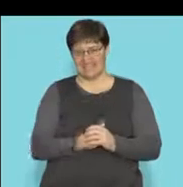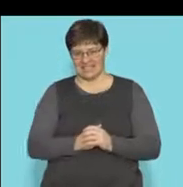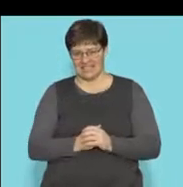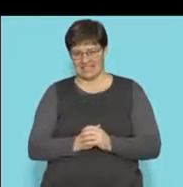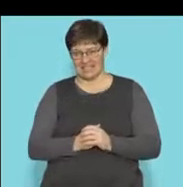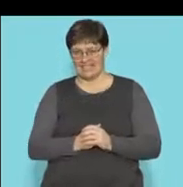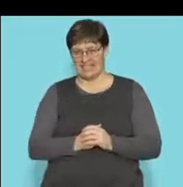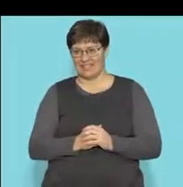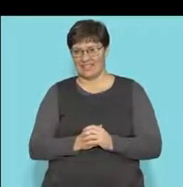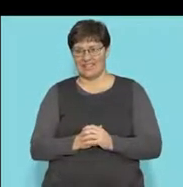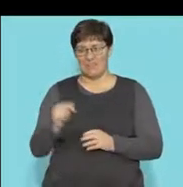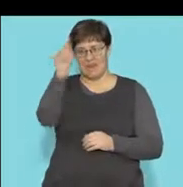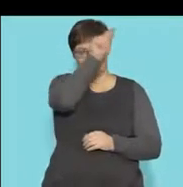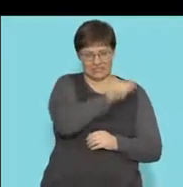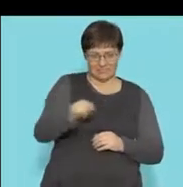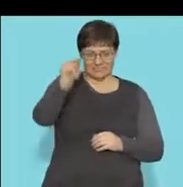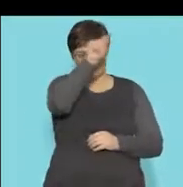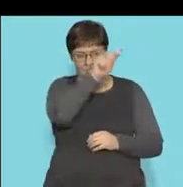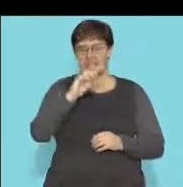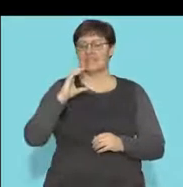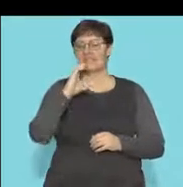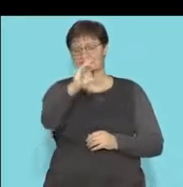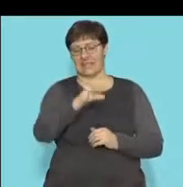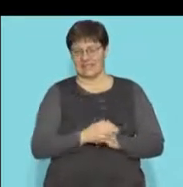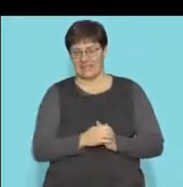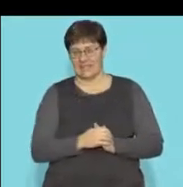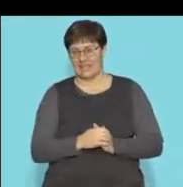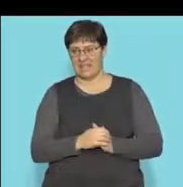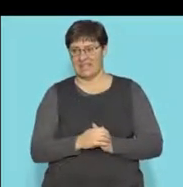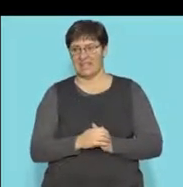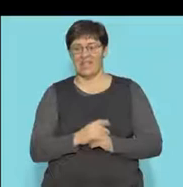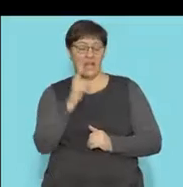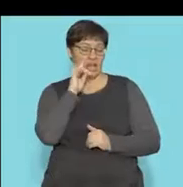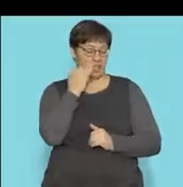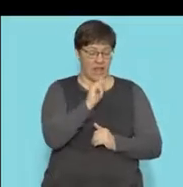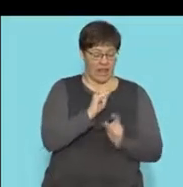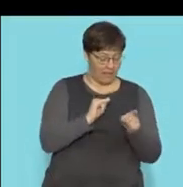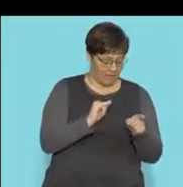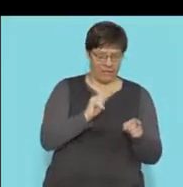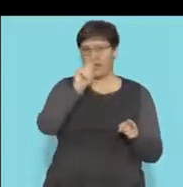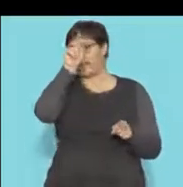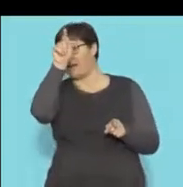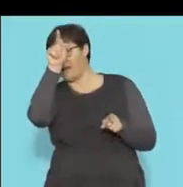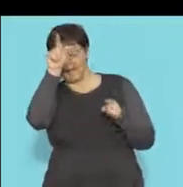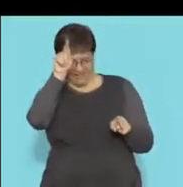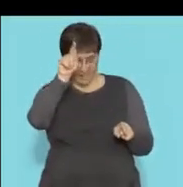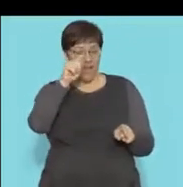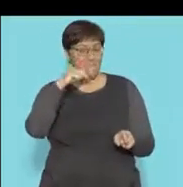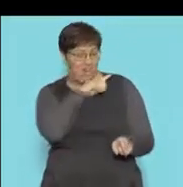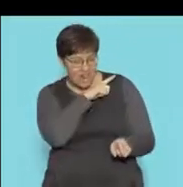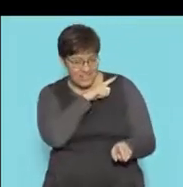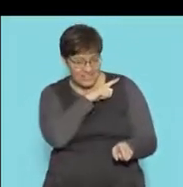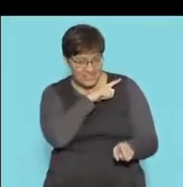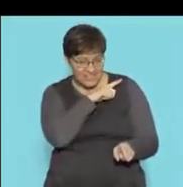I'm going to select option C. I'm going to check it. Does it make